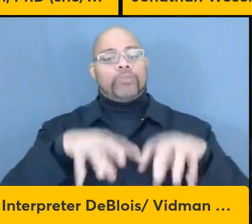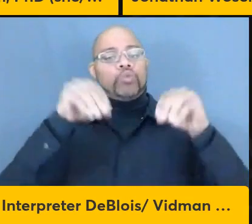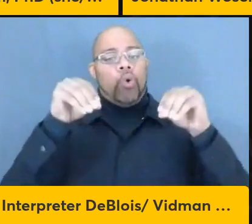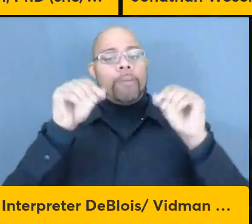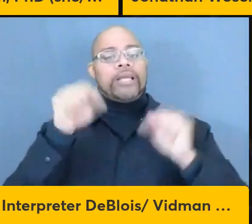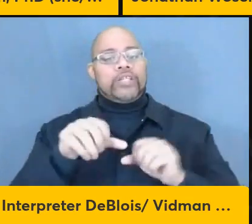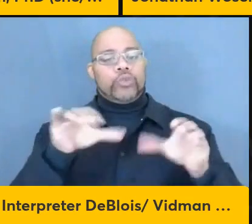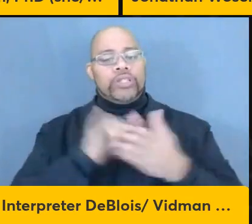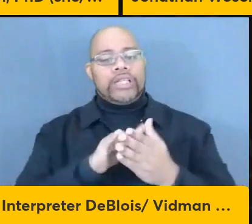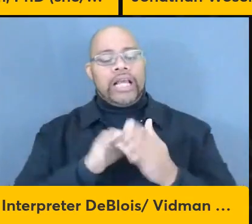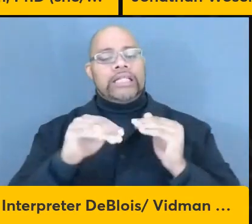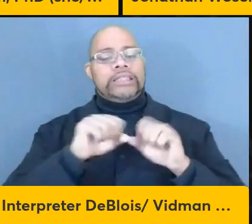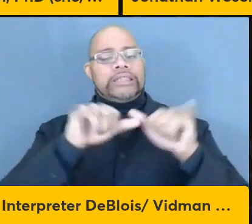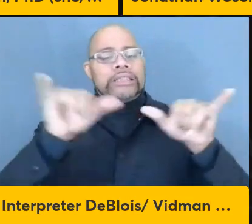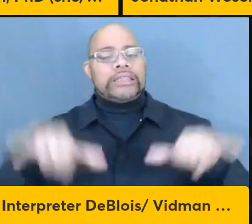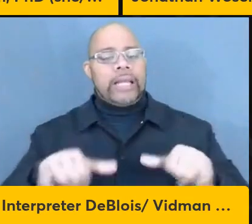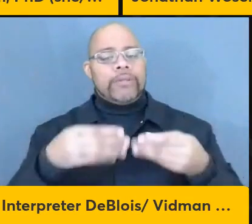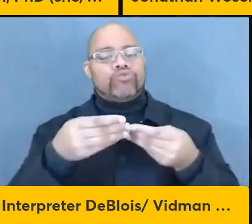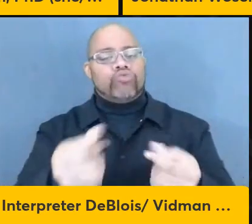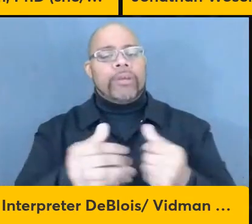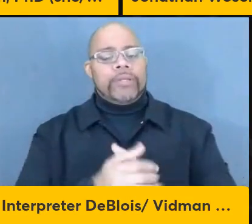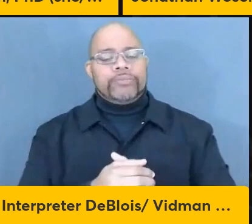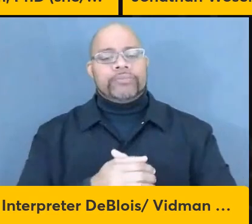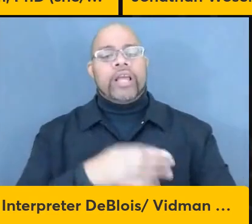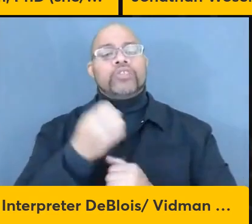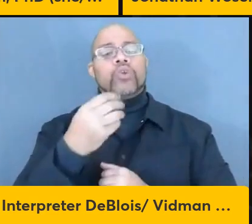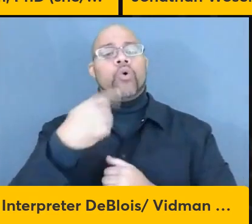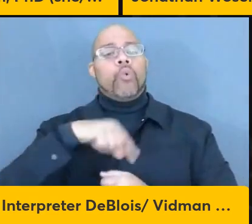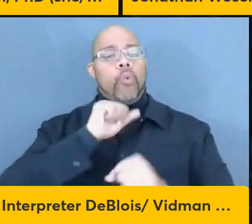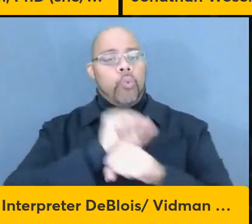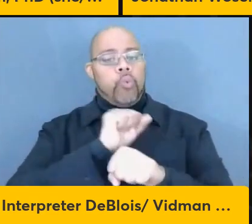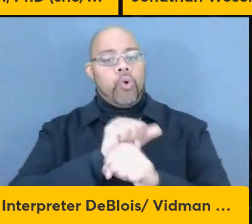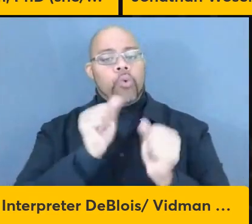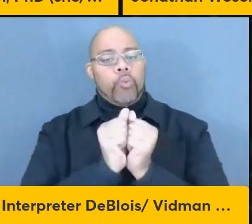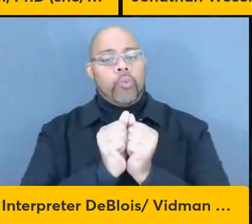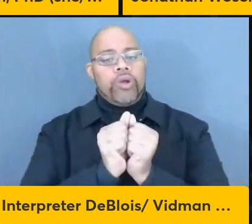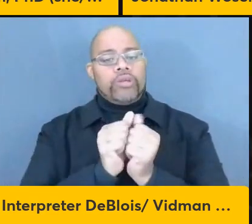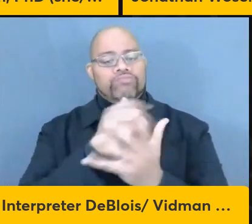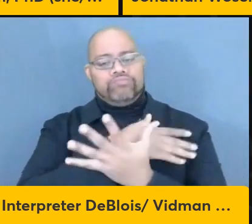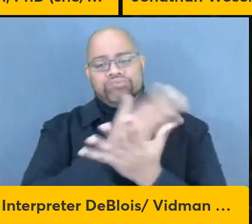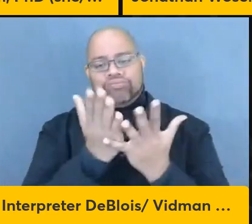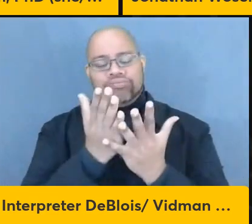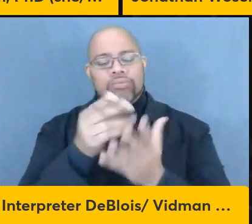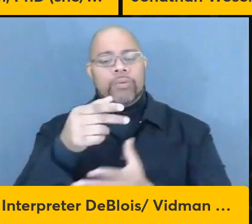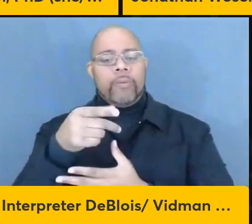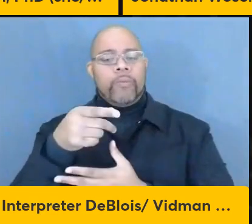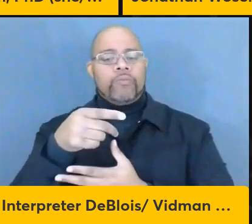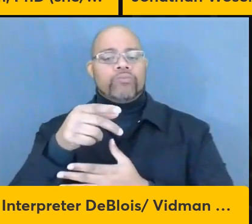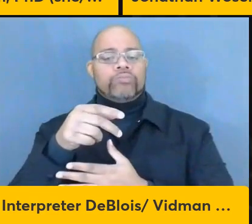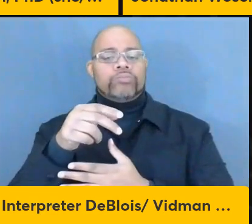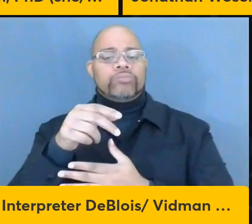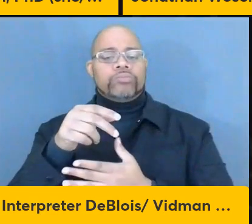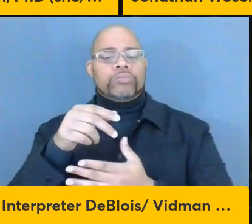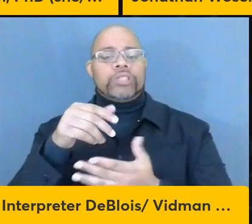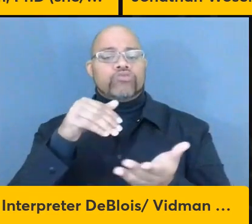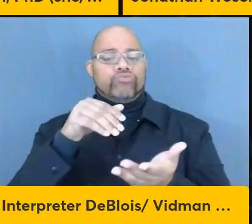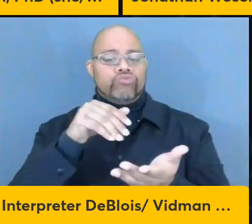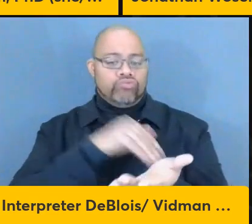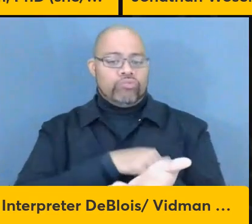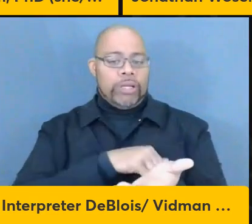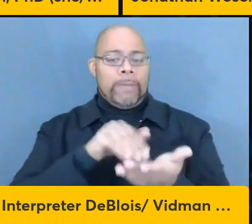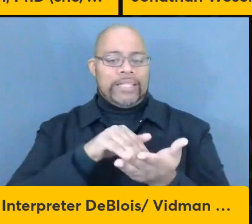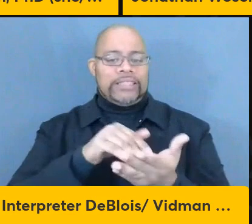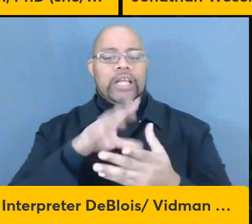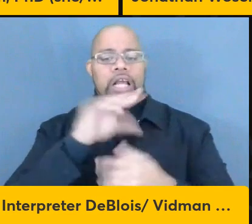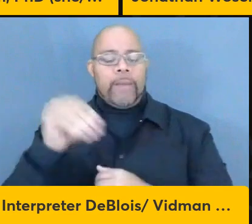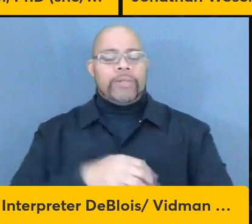you can do a systemic kind of treatment. And so we work with a breadth of pharmaceutical companies and also cosmeceutical companies. And